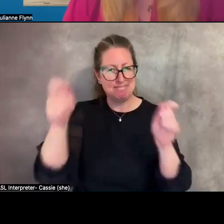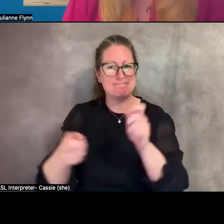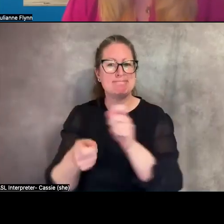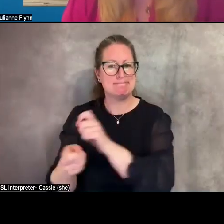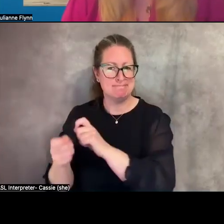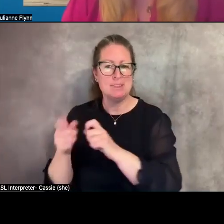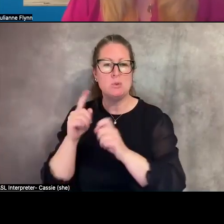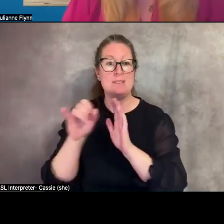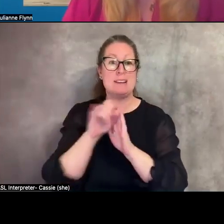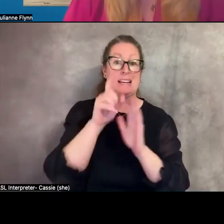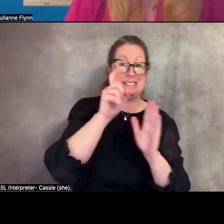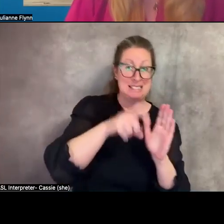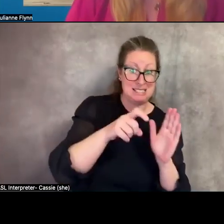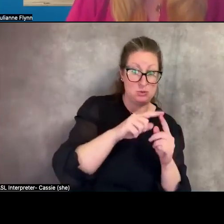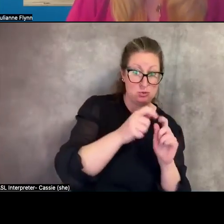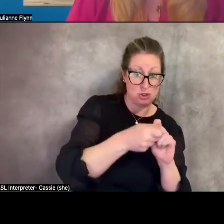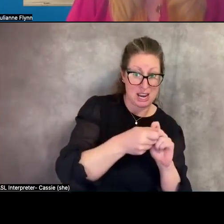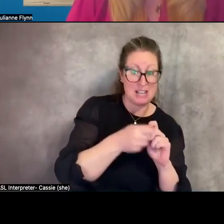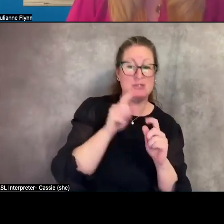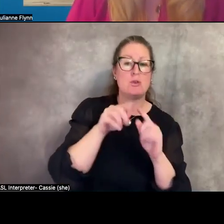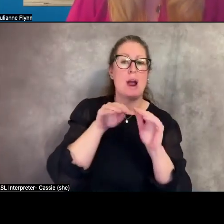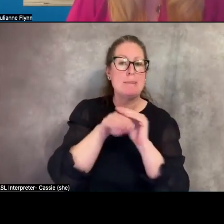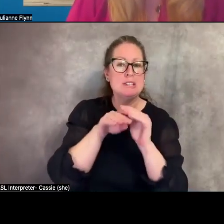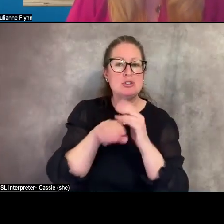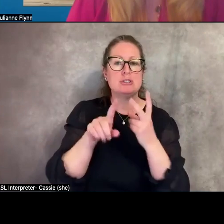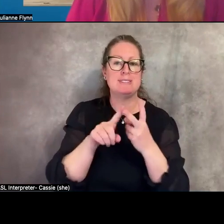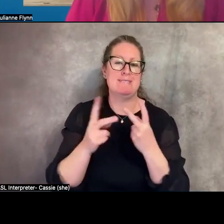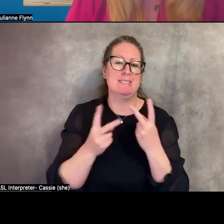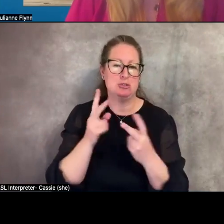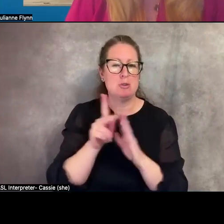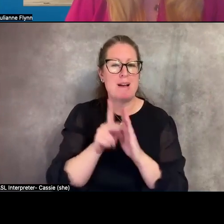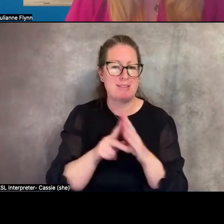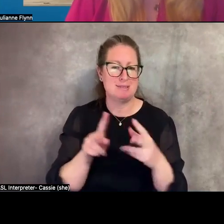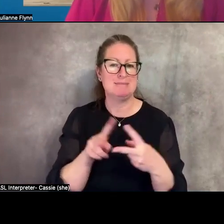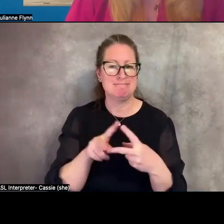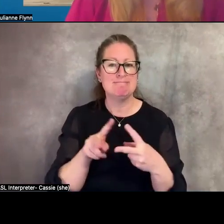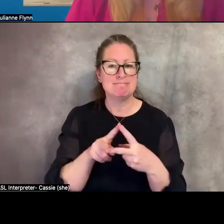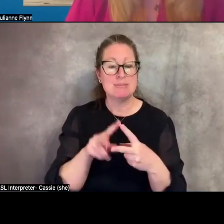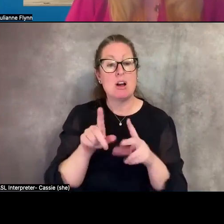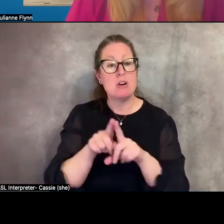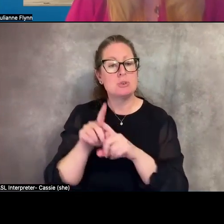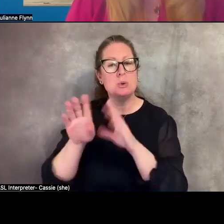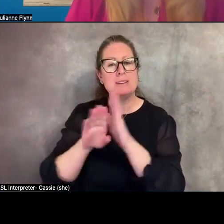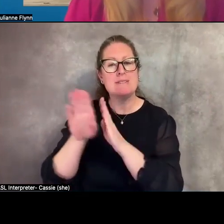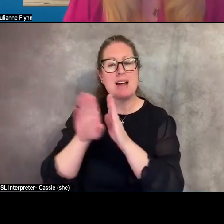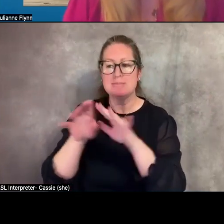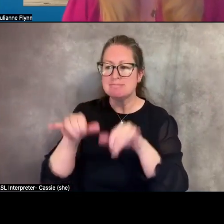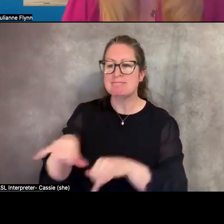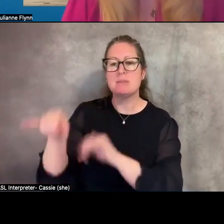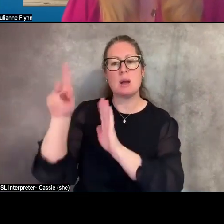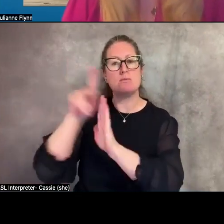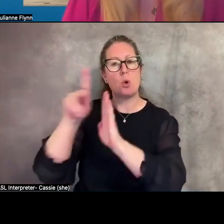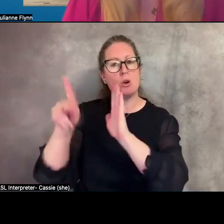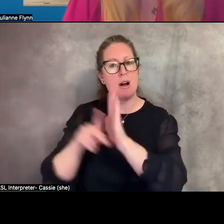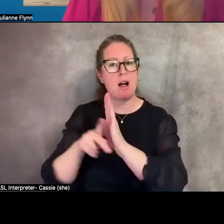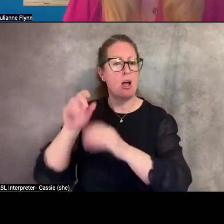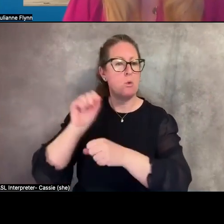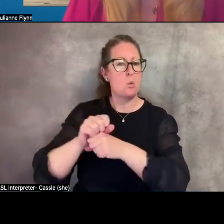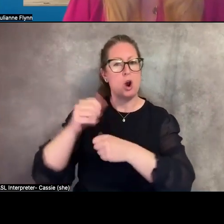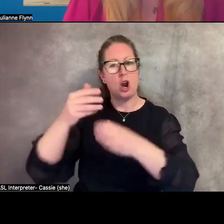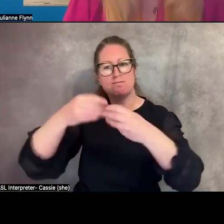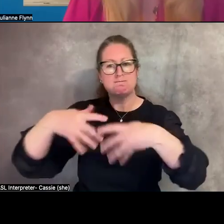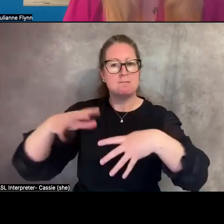need and change in our admissions and our visitors policies, and we also developed standardized protocols and workflows to